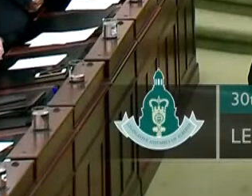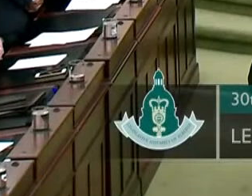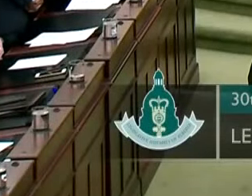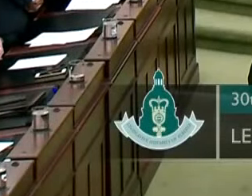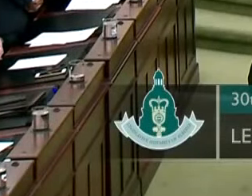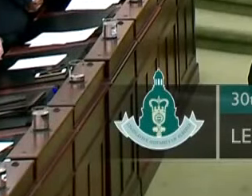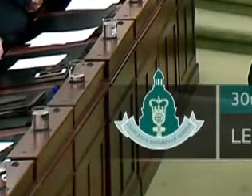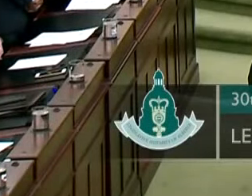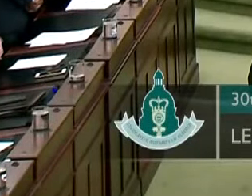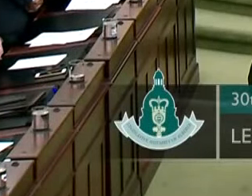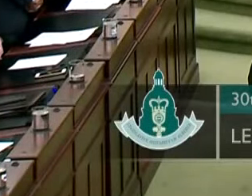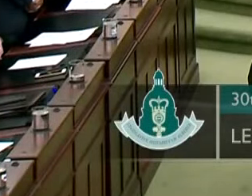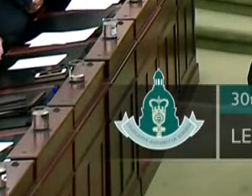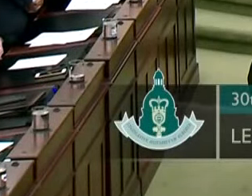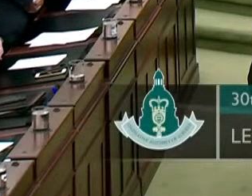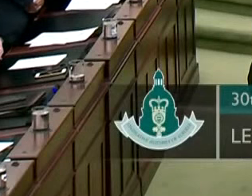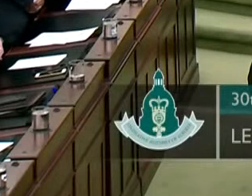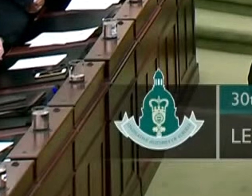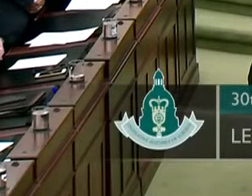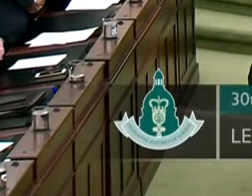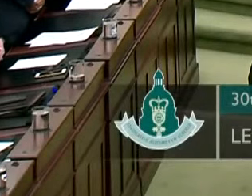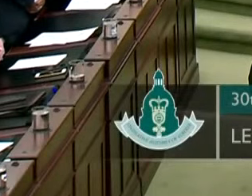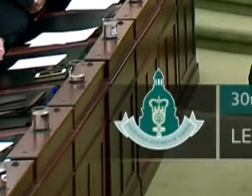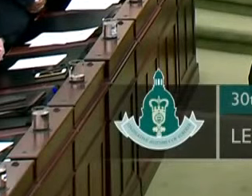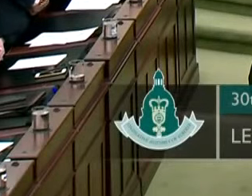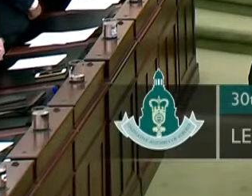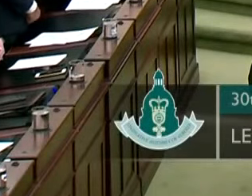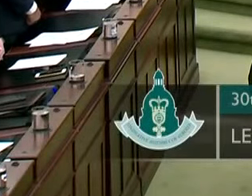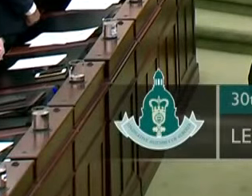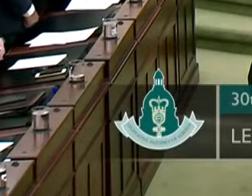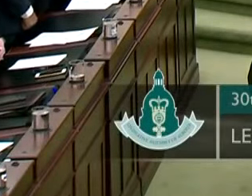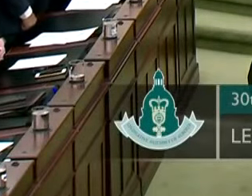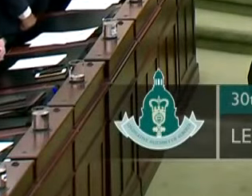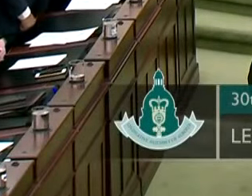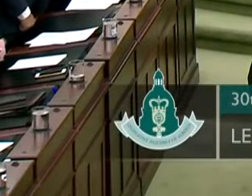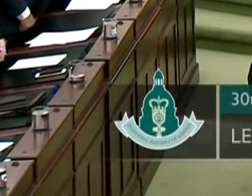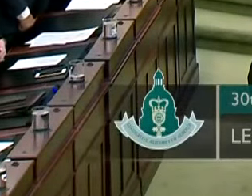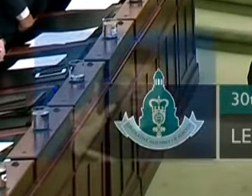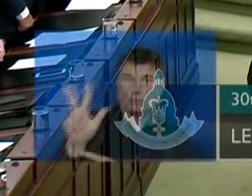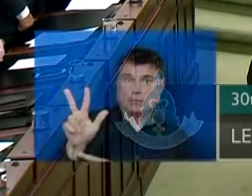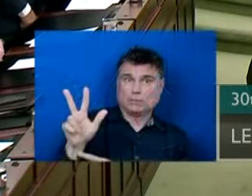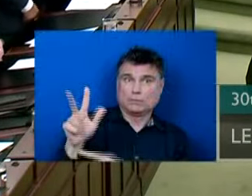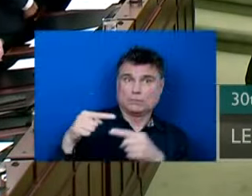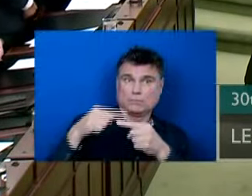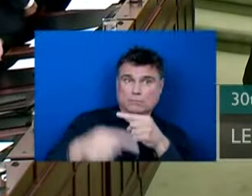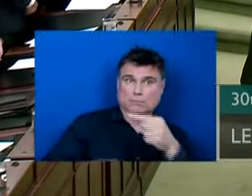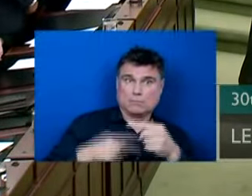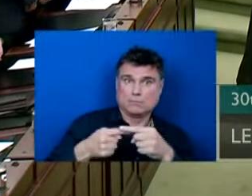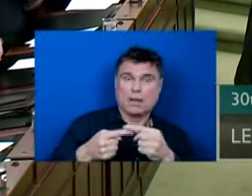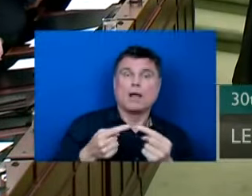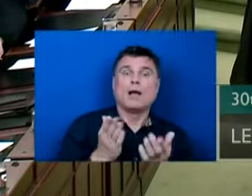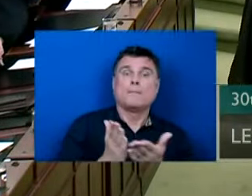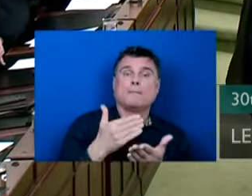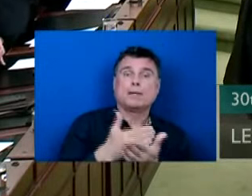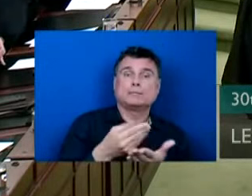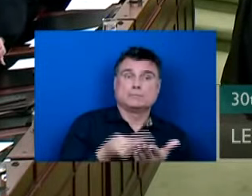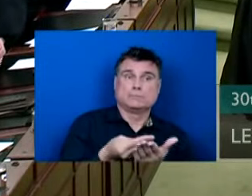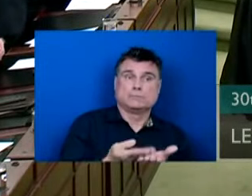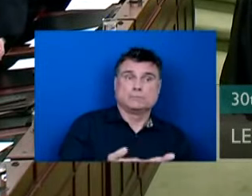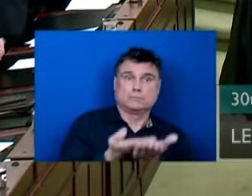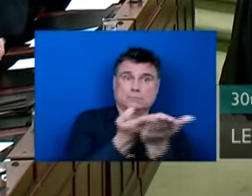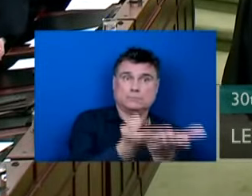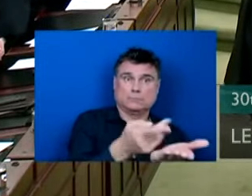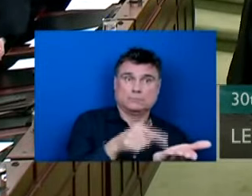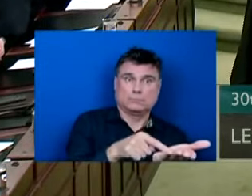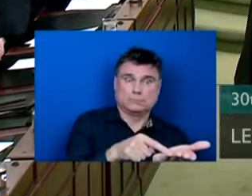2023, and recommends the same to the Legislative Assembly. The Lieutenant Governor transmits estimates